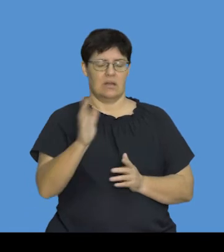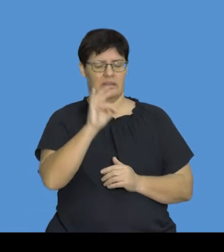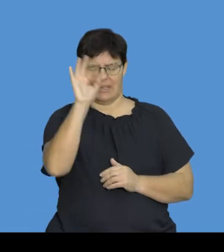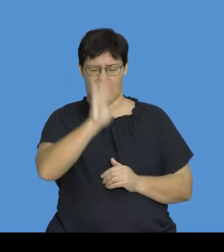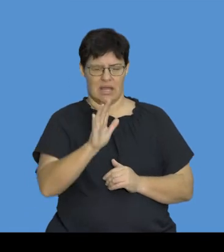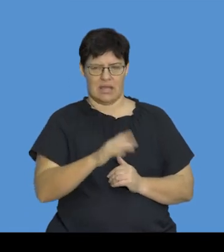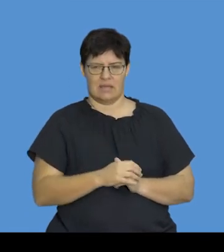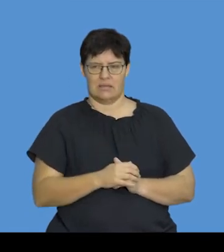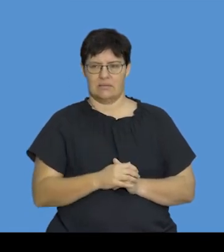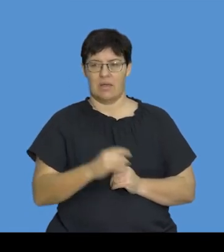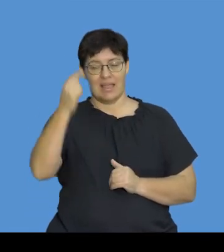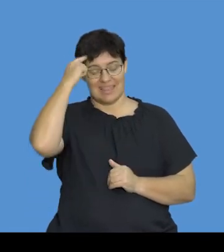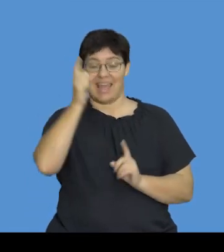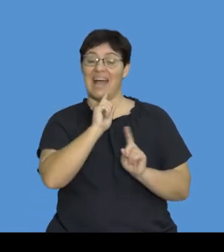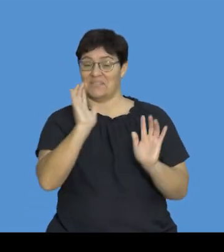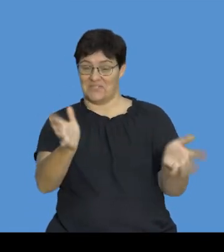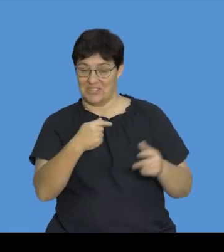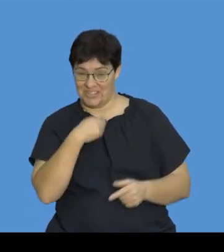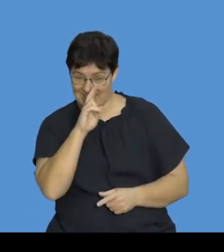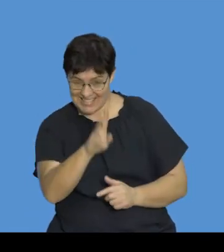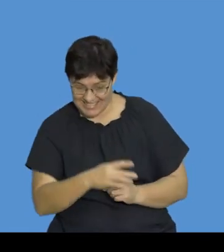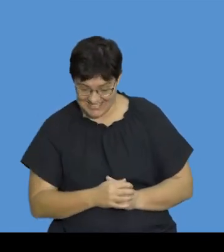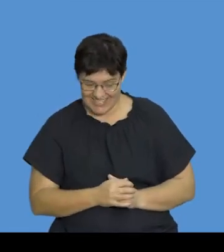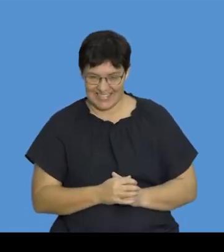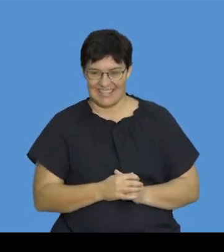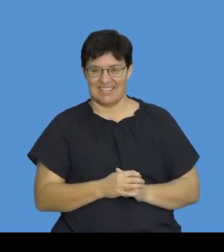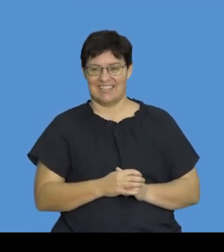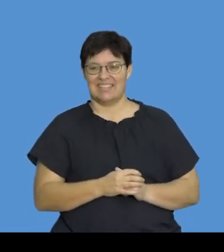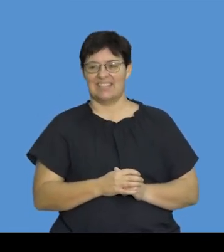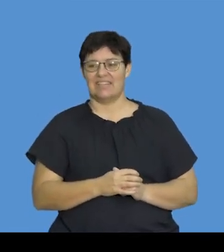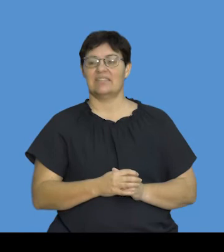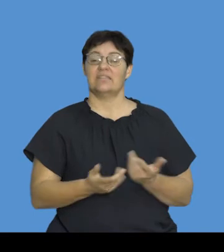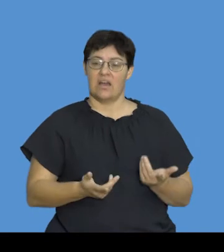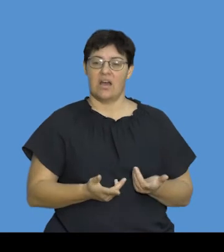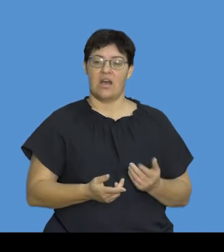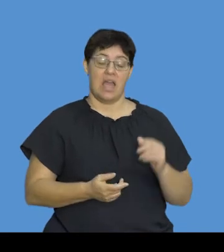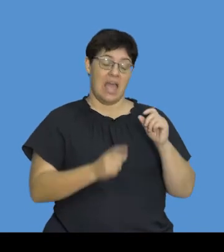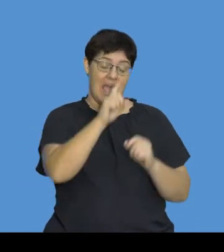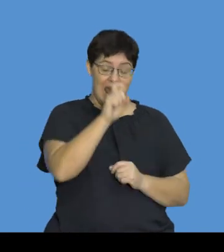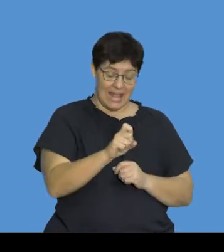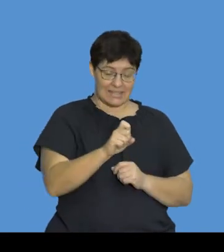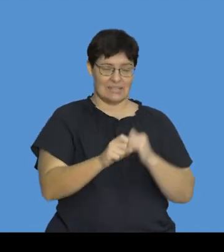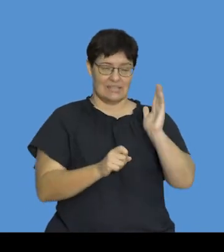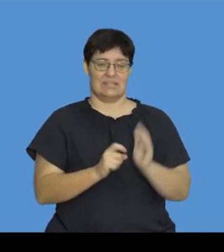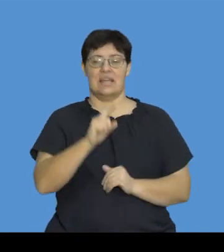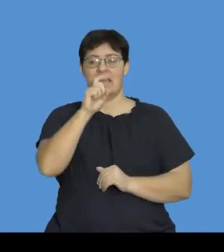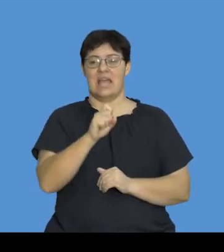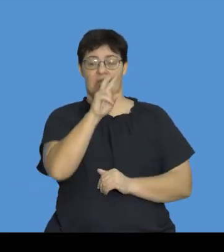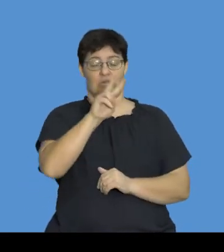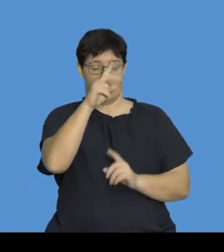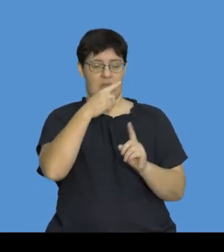X squared. I'm already thinking about the answer that I'm going to get, which is x cubed. So this is x squared minus